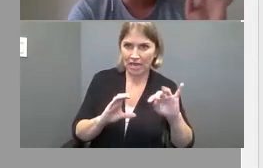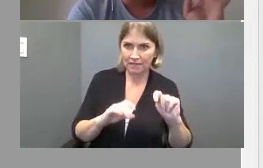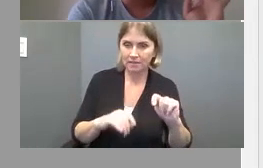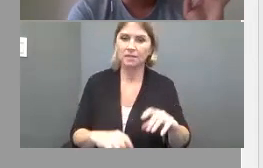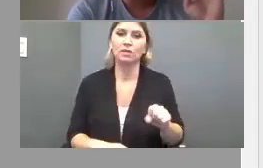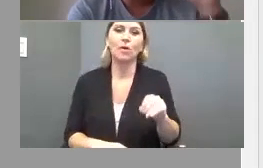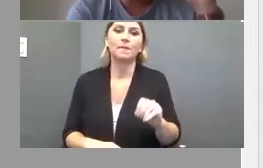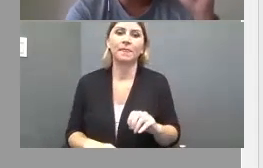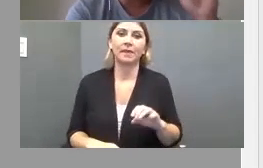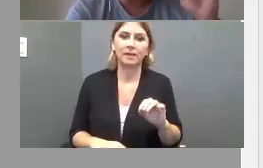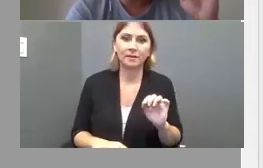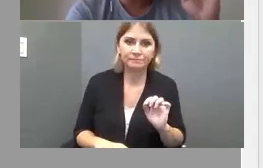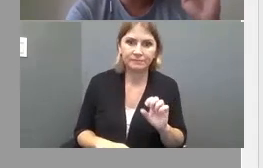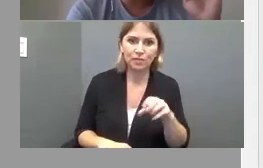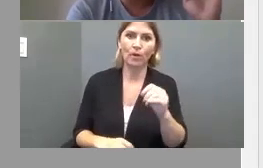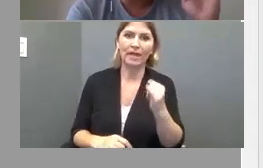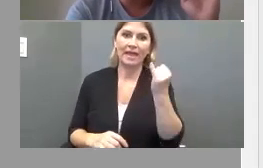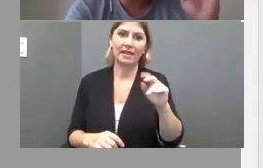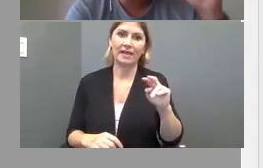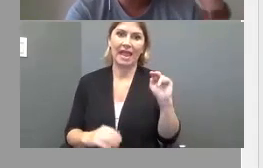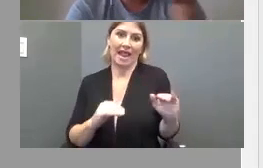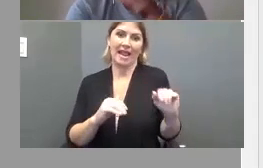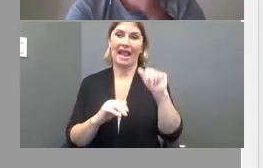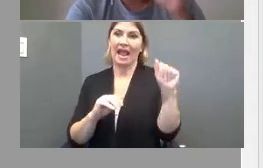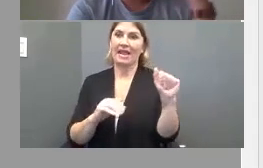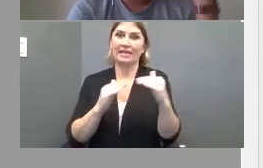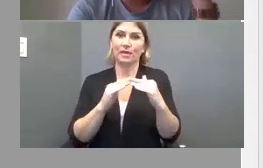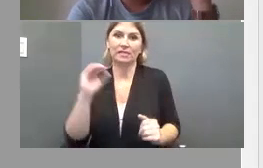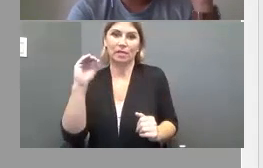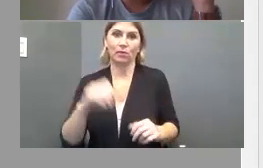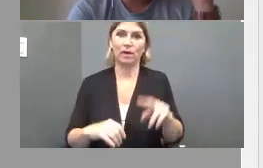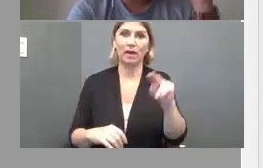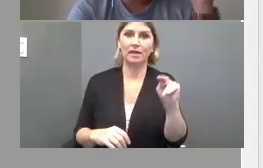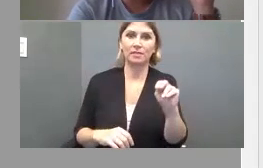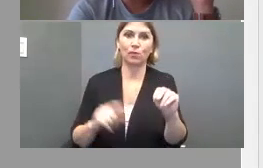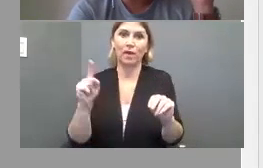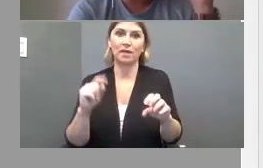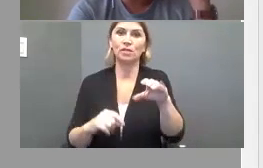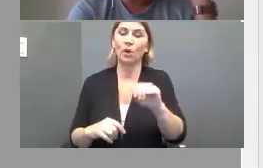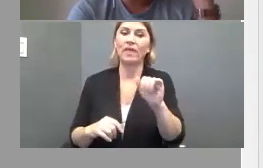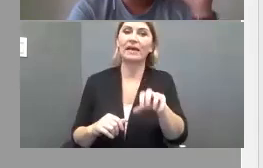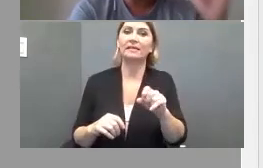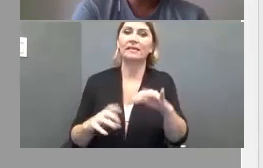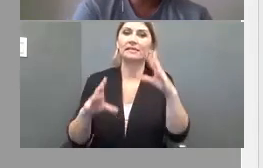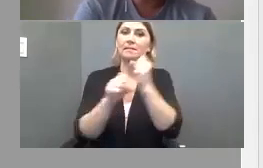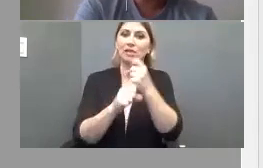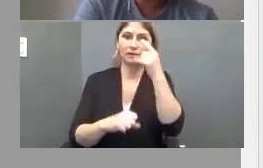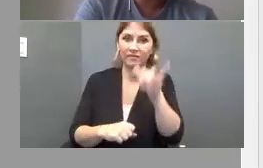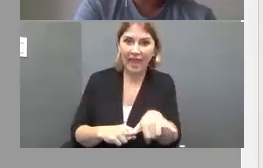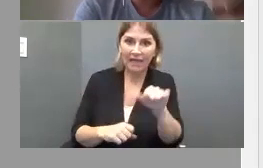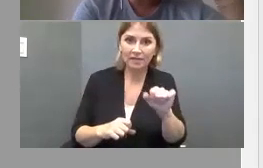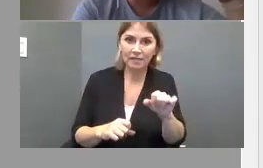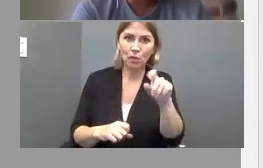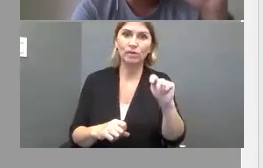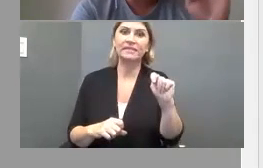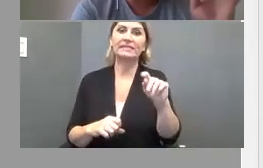n equals to 0. If n equals to 0, then I equals to 0 to n becomes 0. Right? The summation of this entire thing becomes 0. So T of